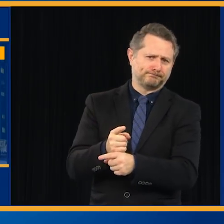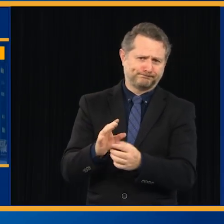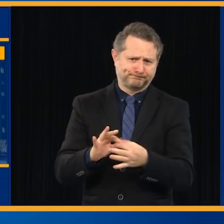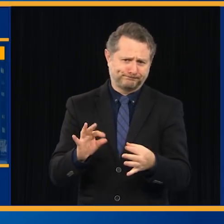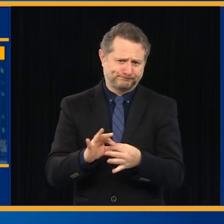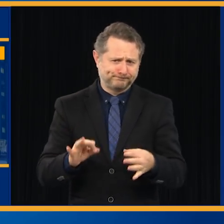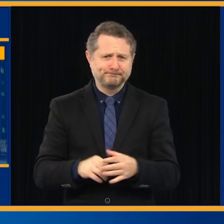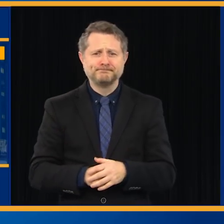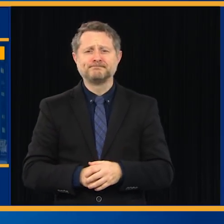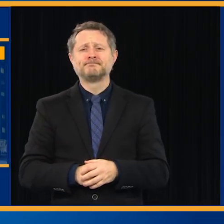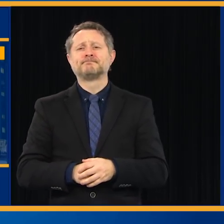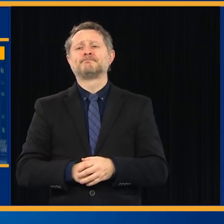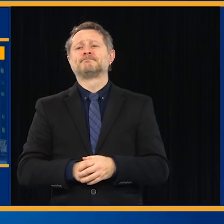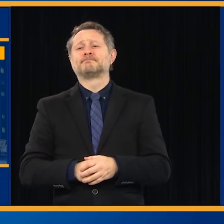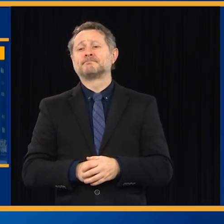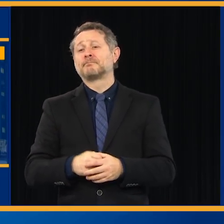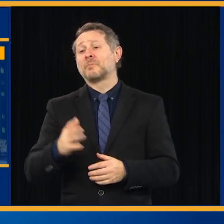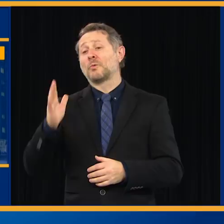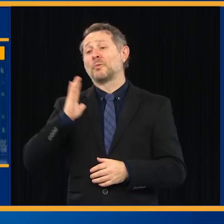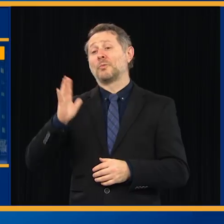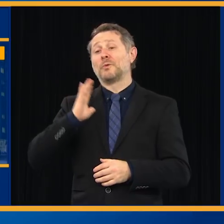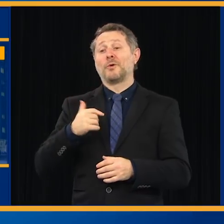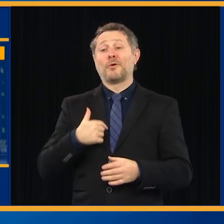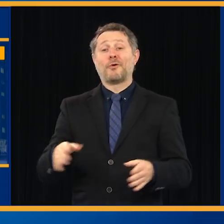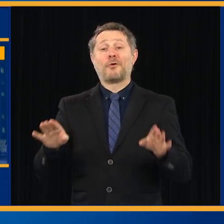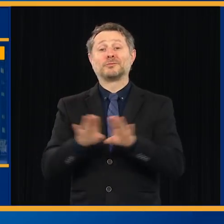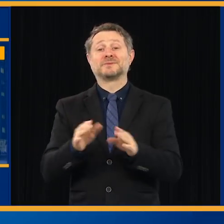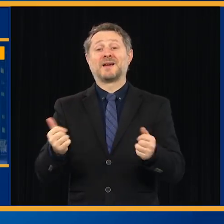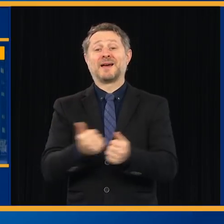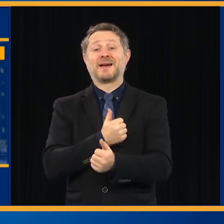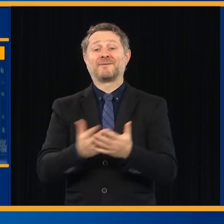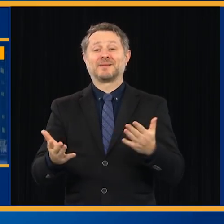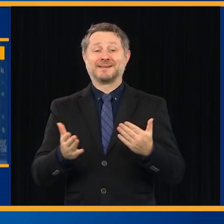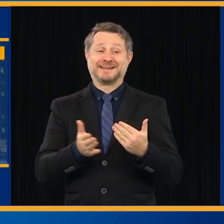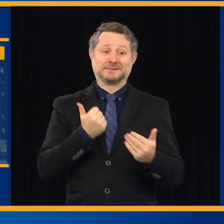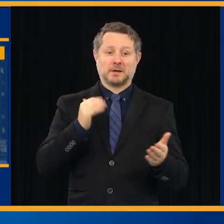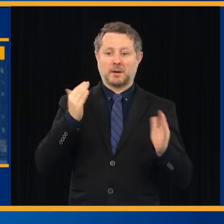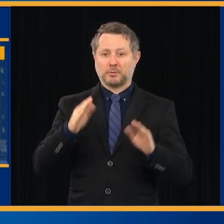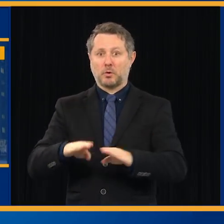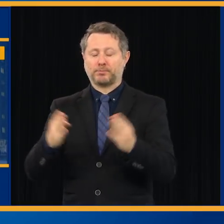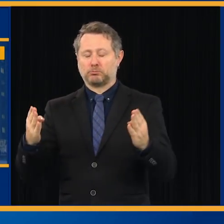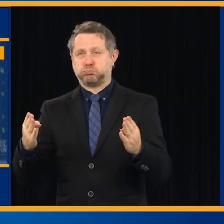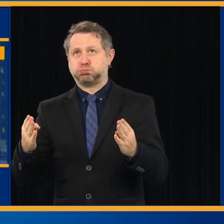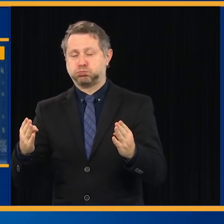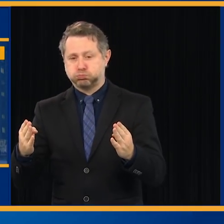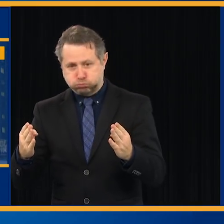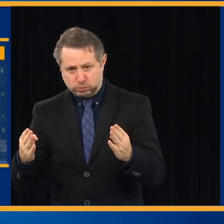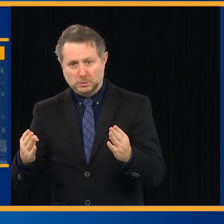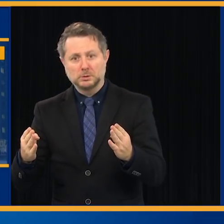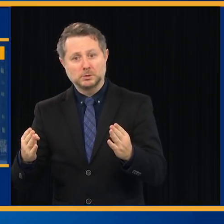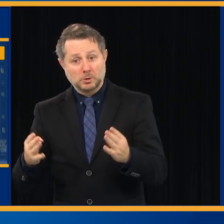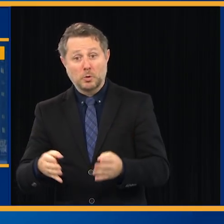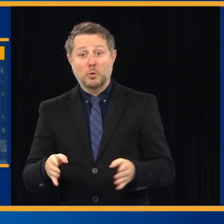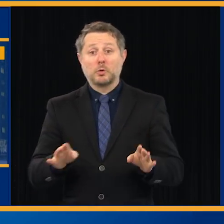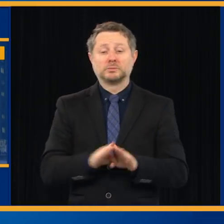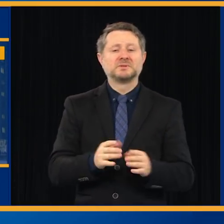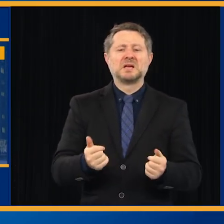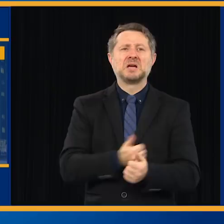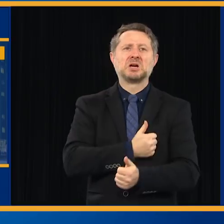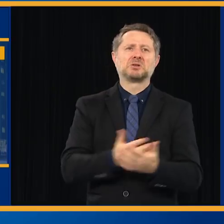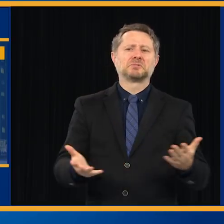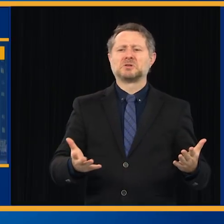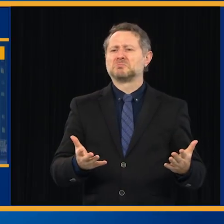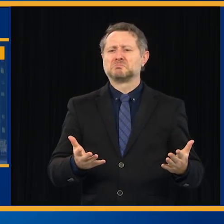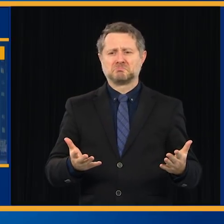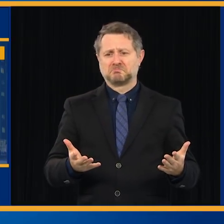It was easier to shut down than it's going to be to reopen. Shutting down was, you walk into the basement, you take the power switch, and you just go